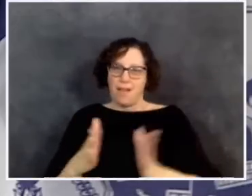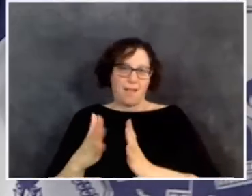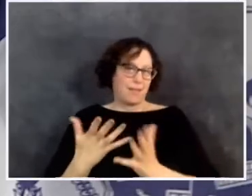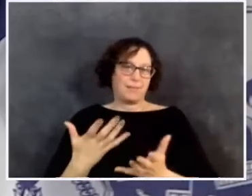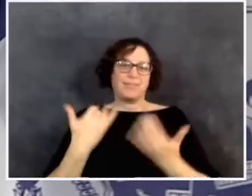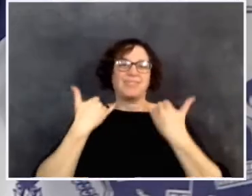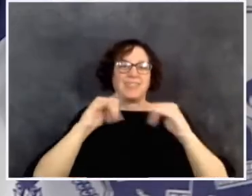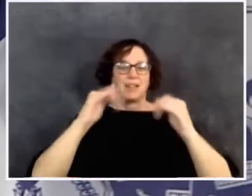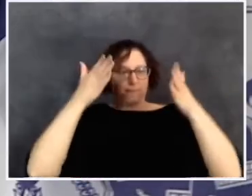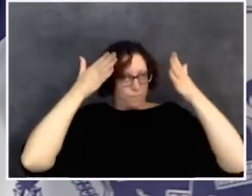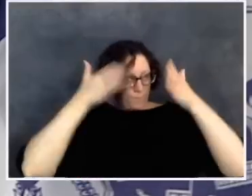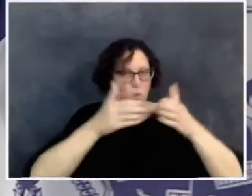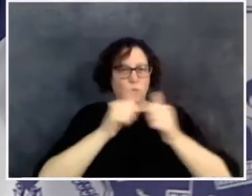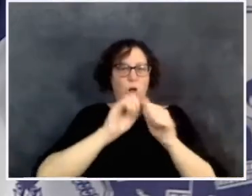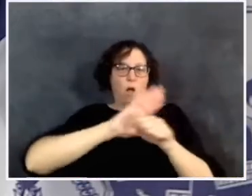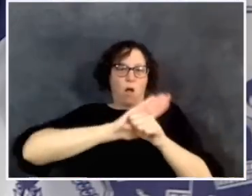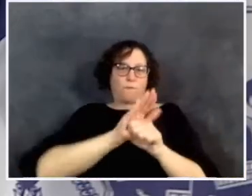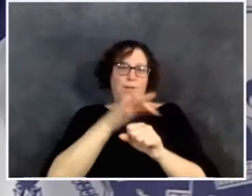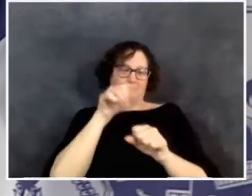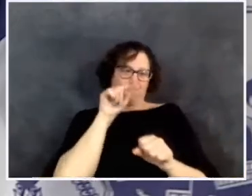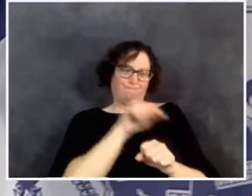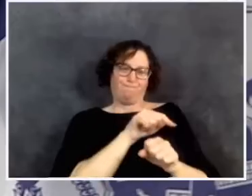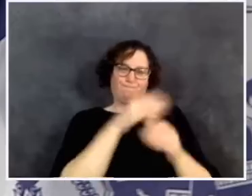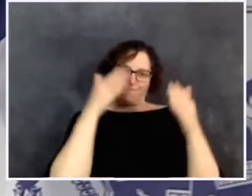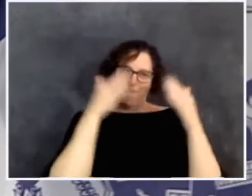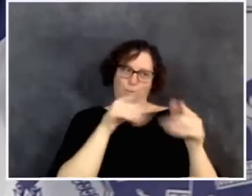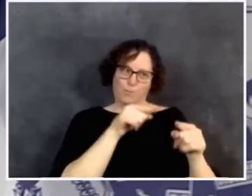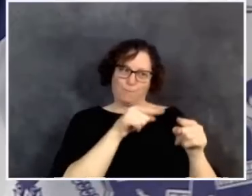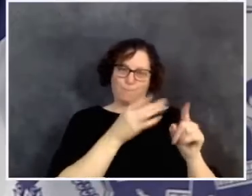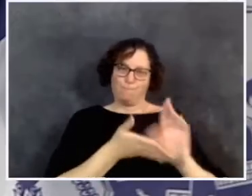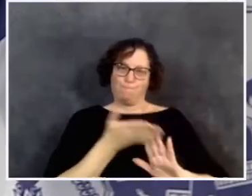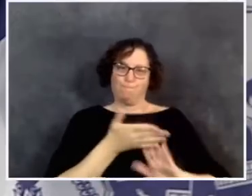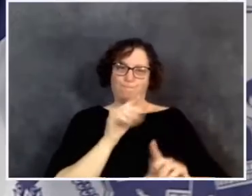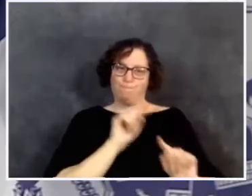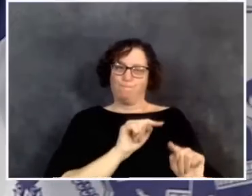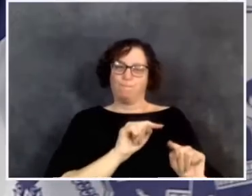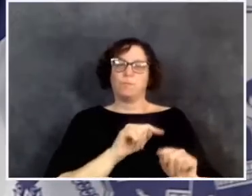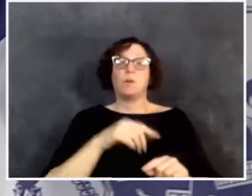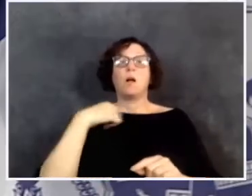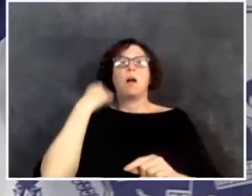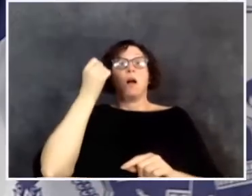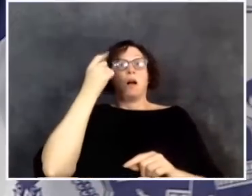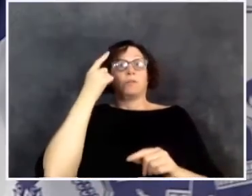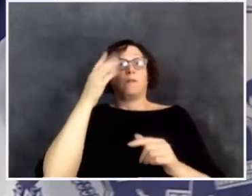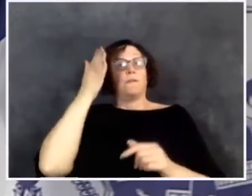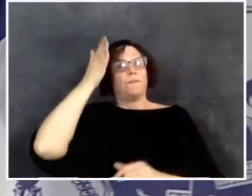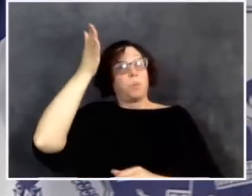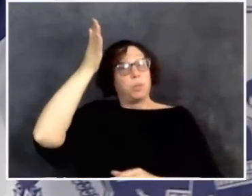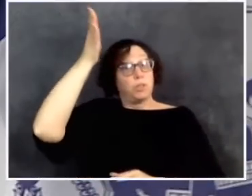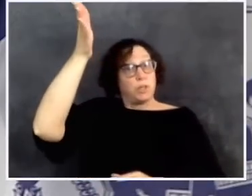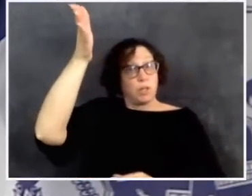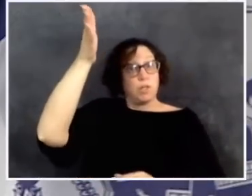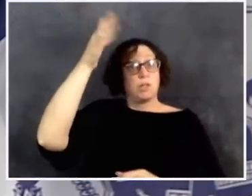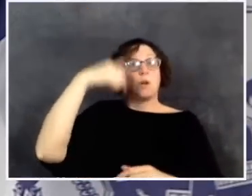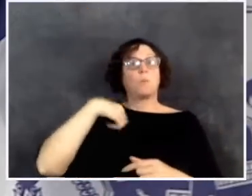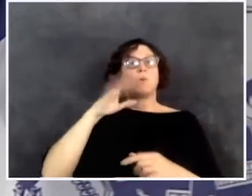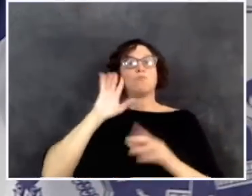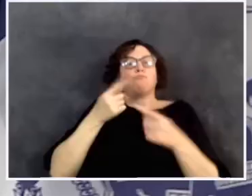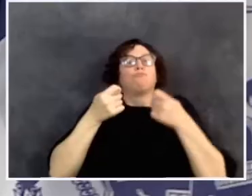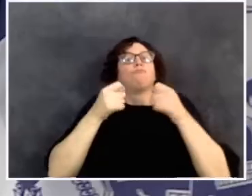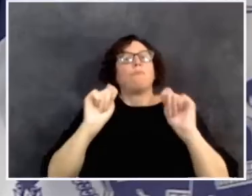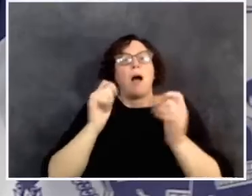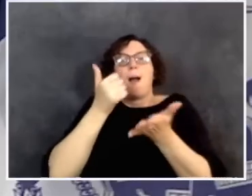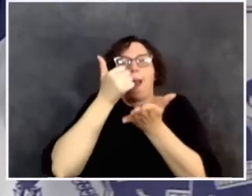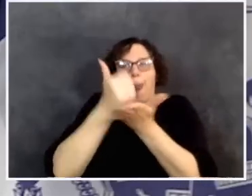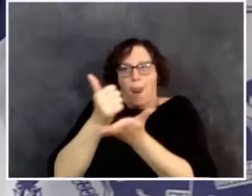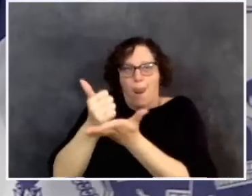about overtly in our budget process looking to June, because someday things are going to get back to normal and we're going